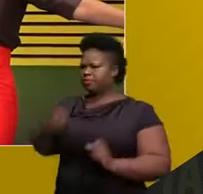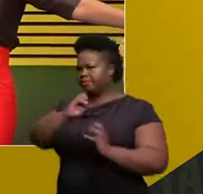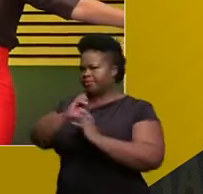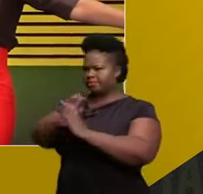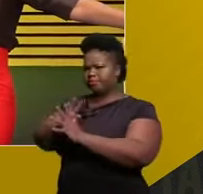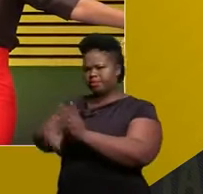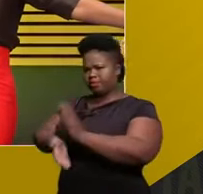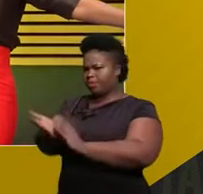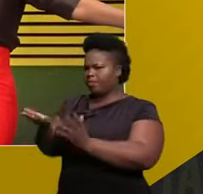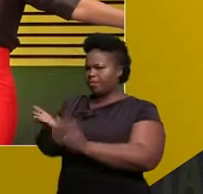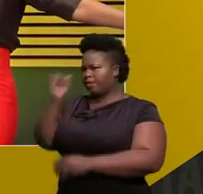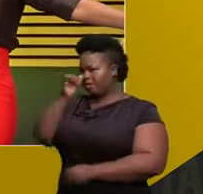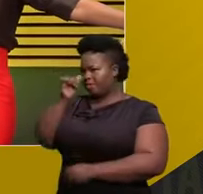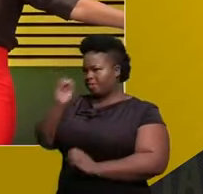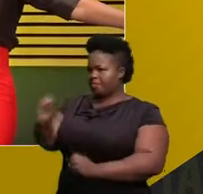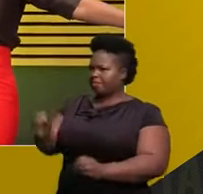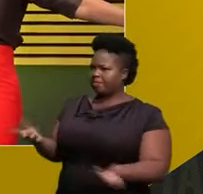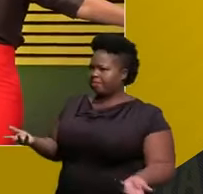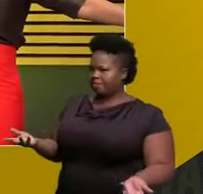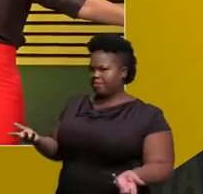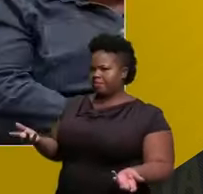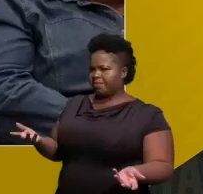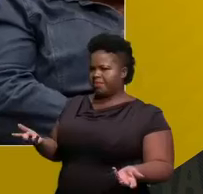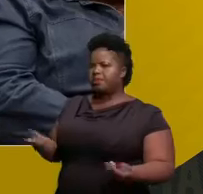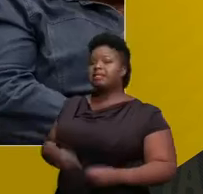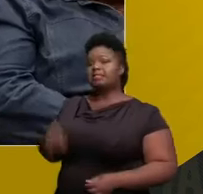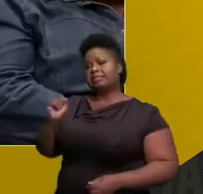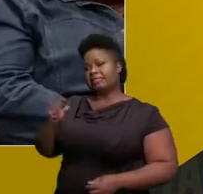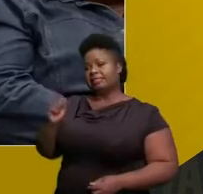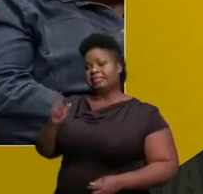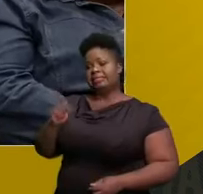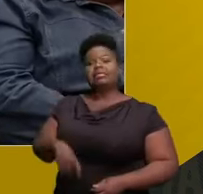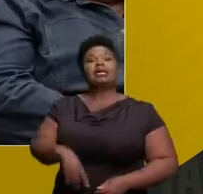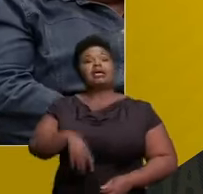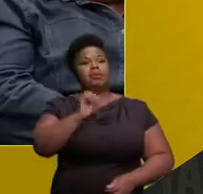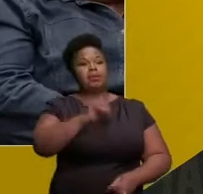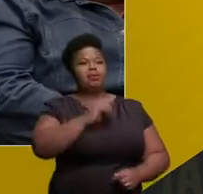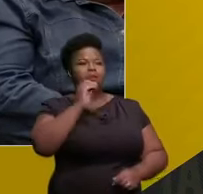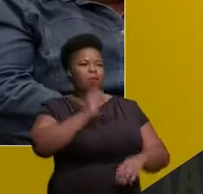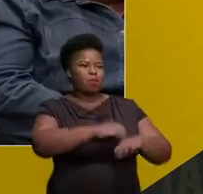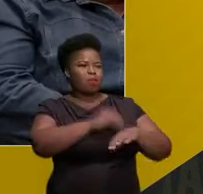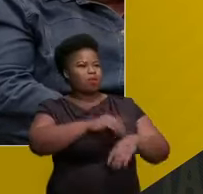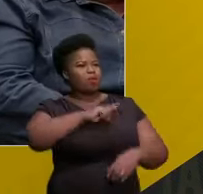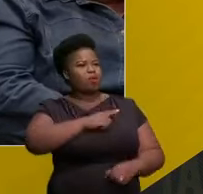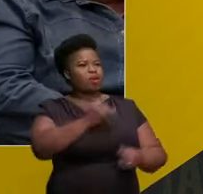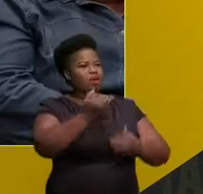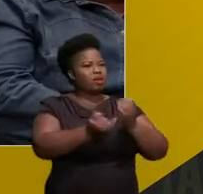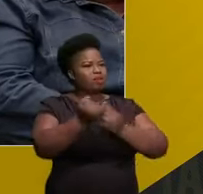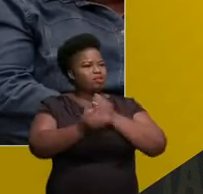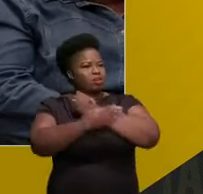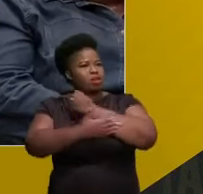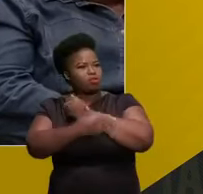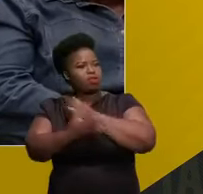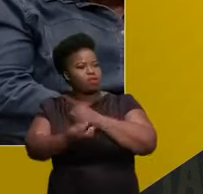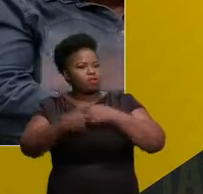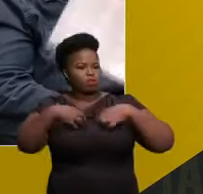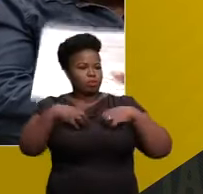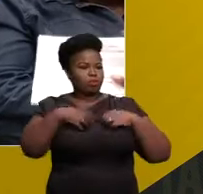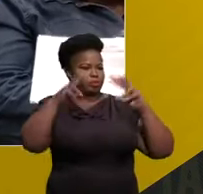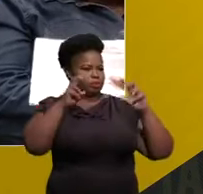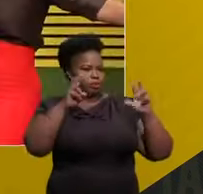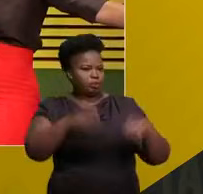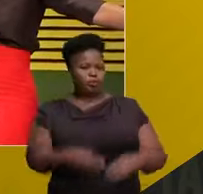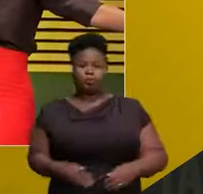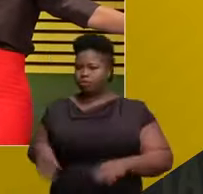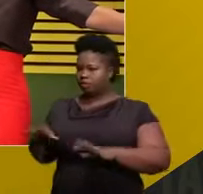immigrate to where there's no crime? there is a problem. Each country has got its own issues, yes. You don't have